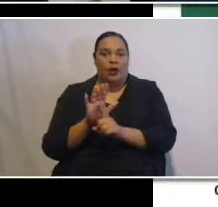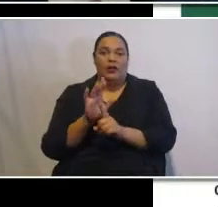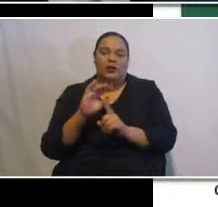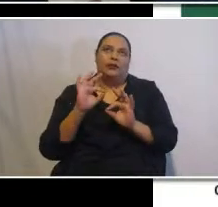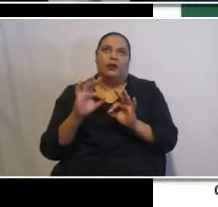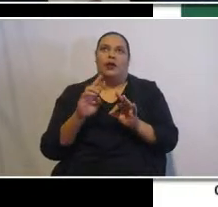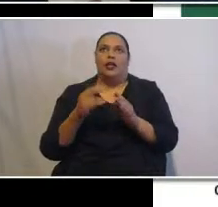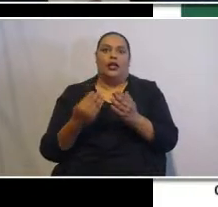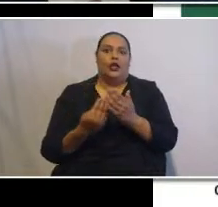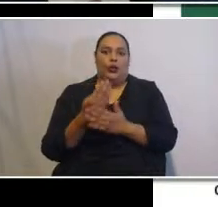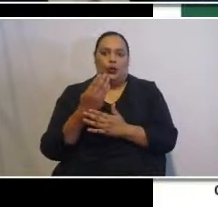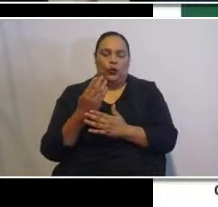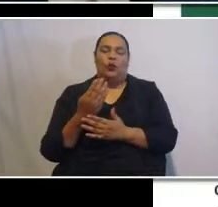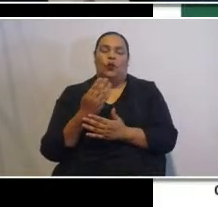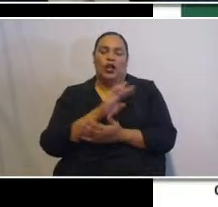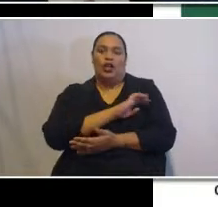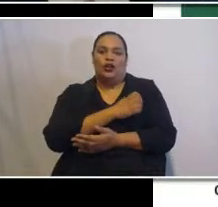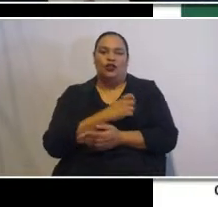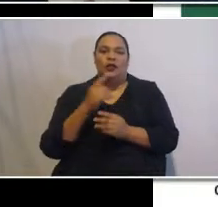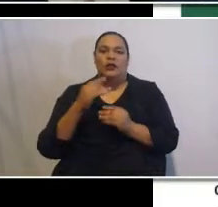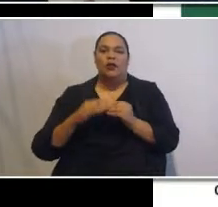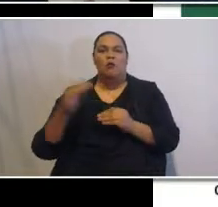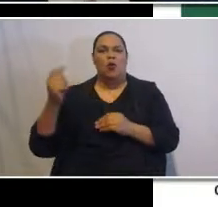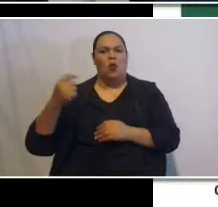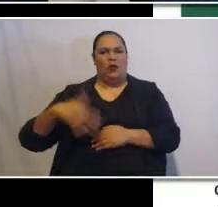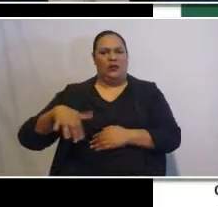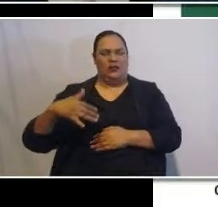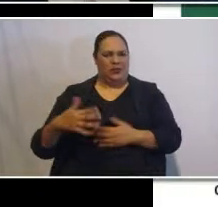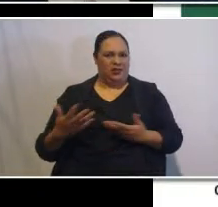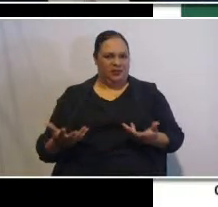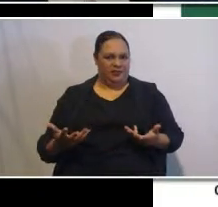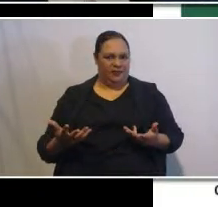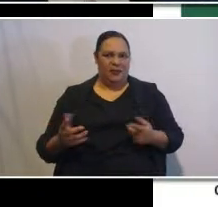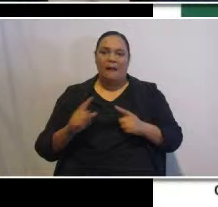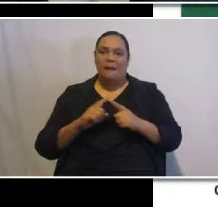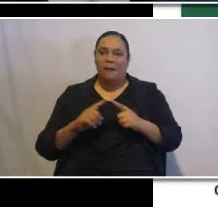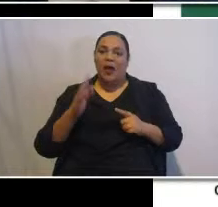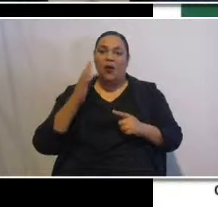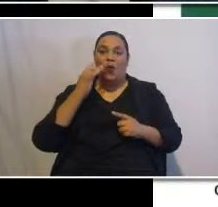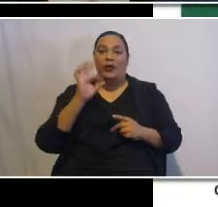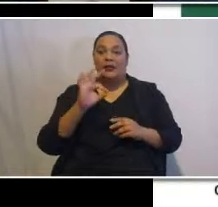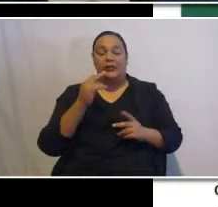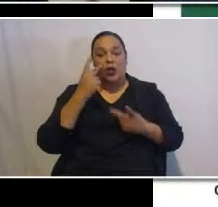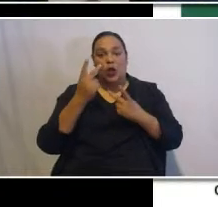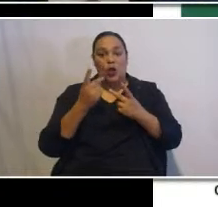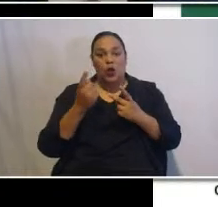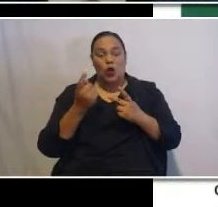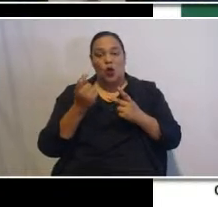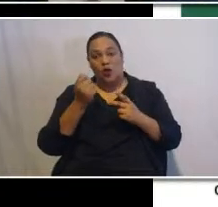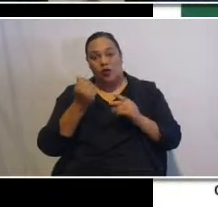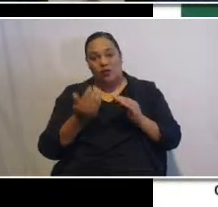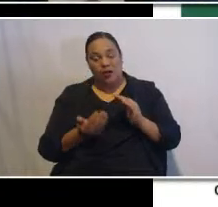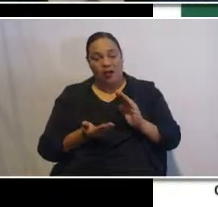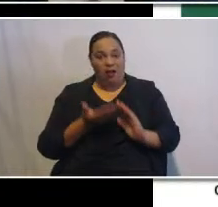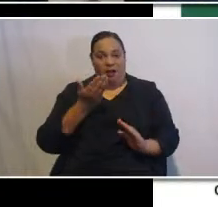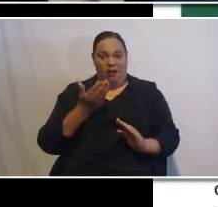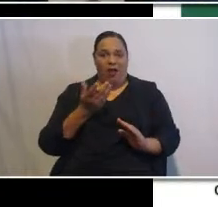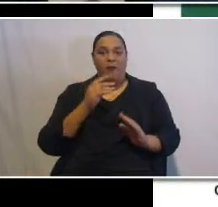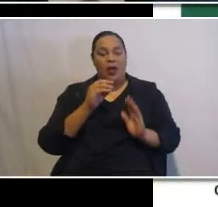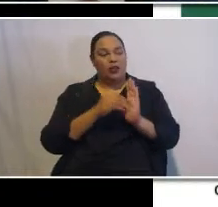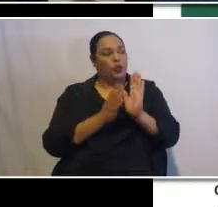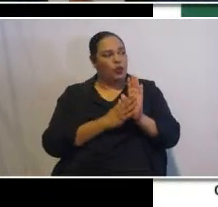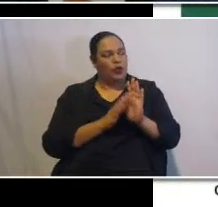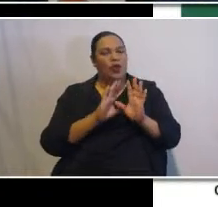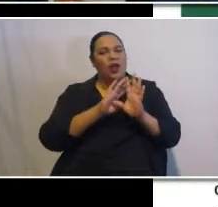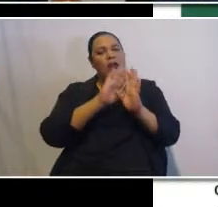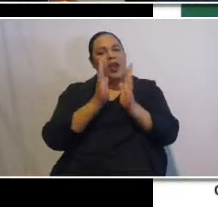renewables, are somehow more expensive. But when we look at the tariff, and I've sort of highlighted there, all the